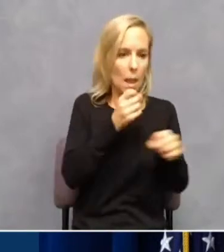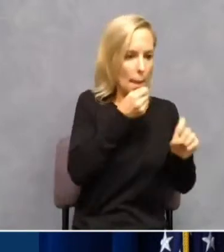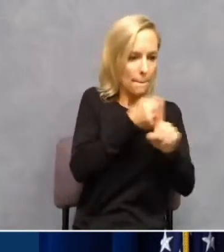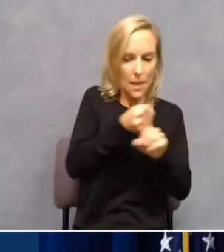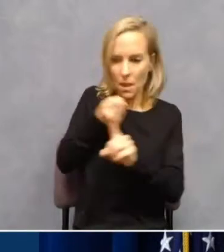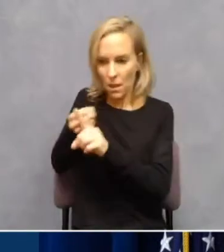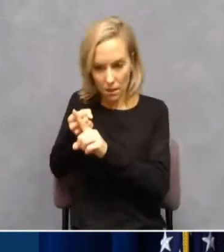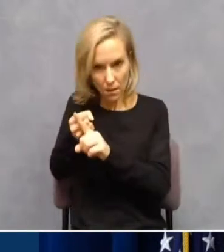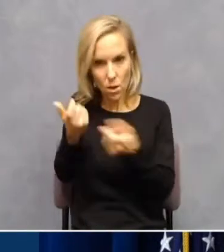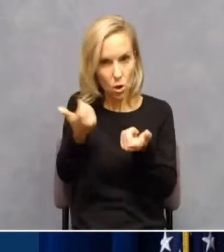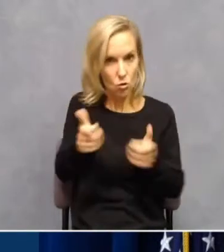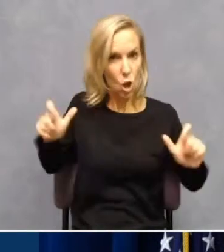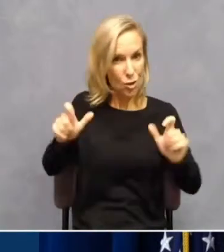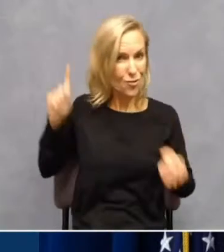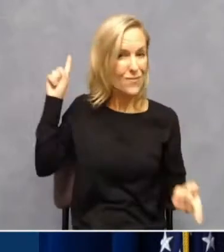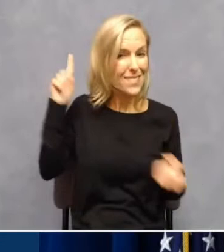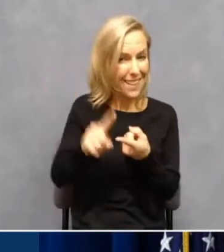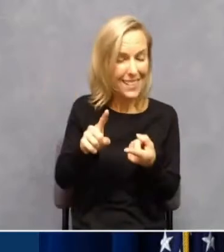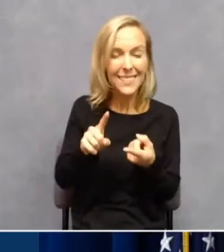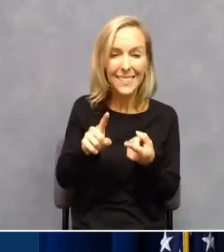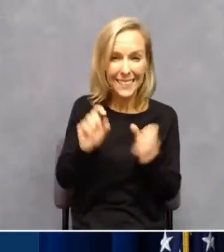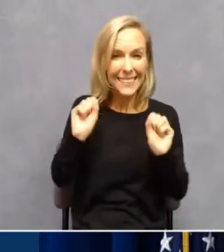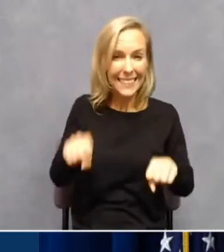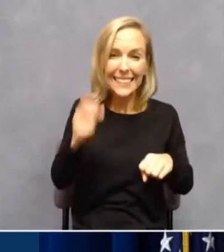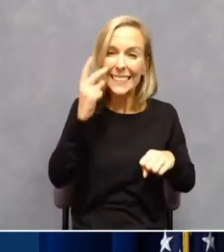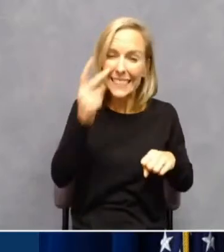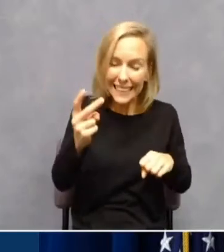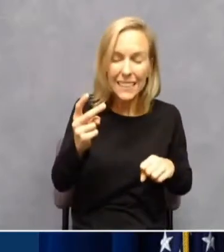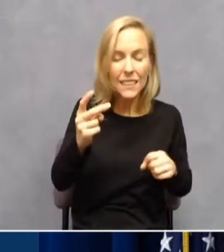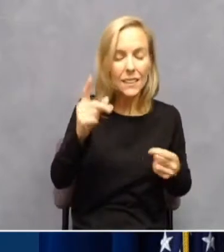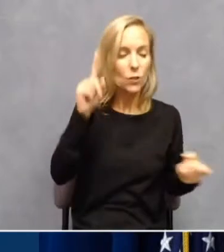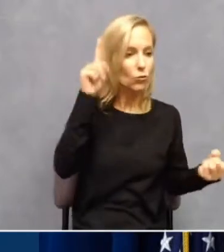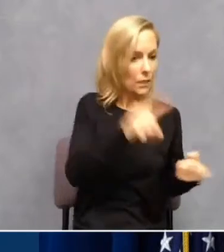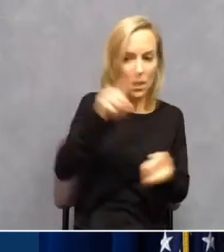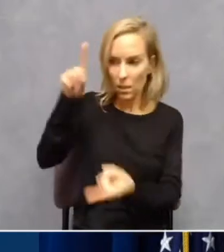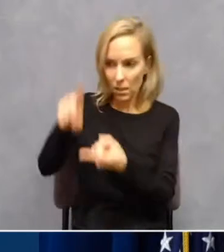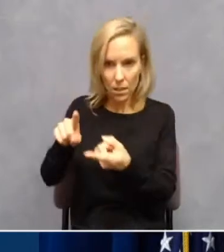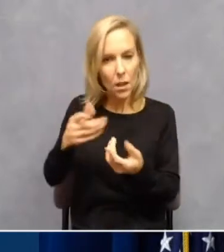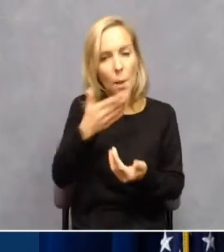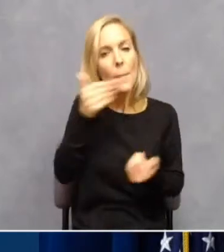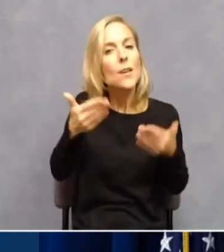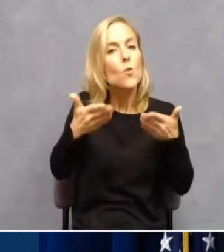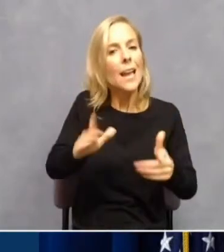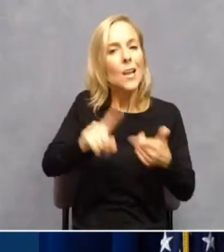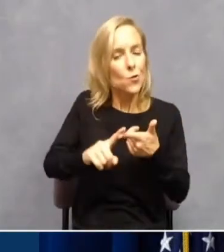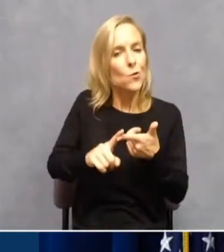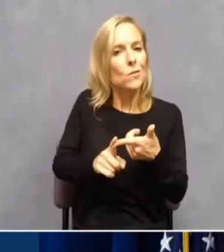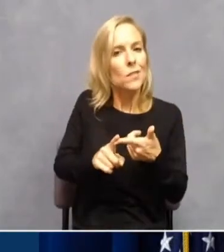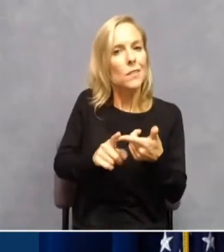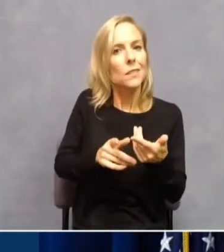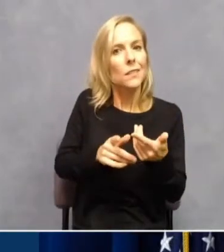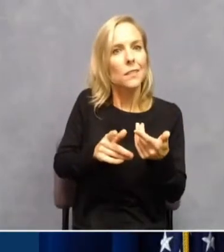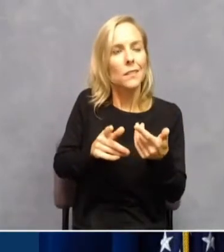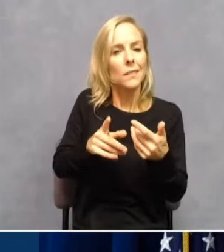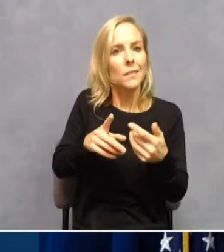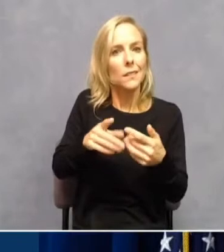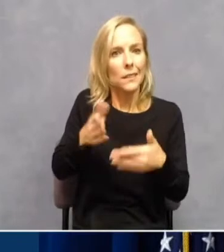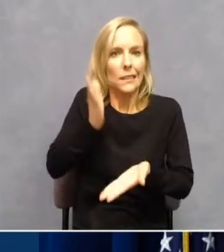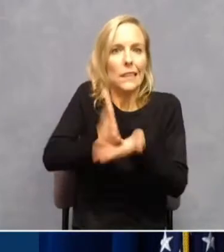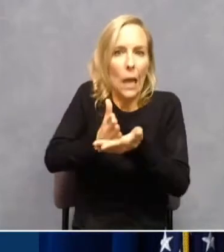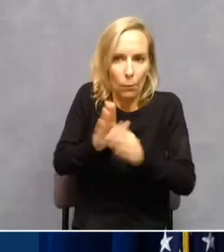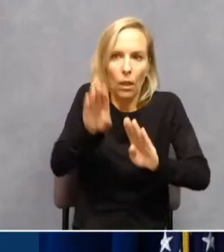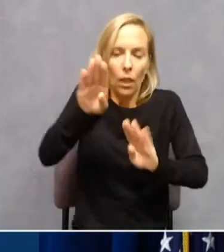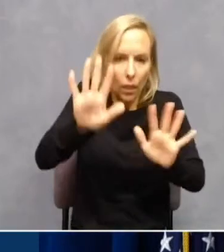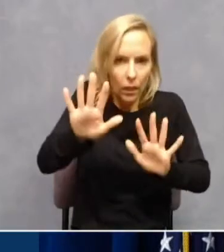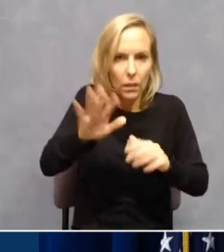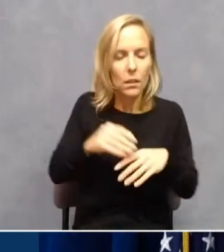largest reduction, or at least the best way to stop the escalation. Okay,